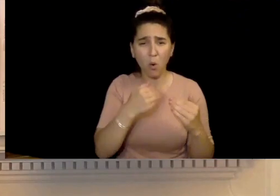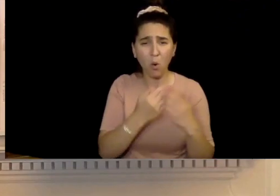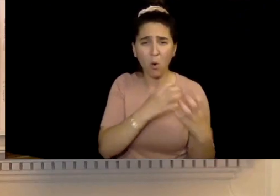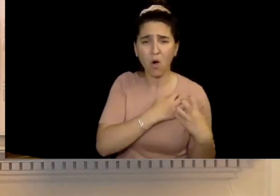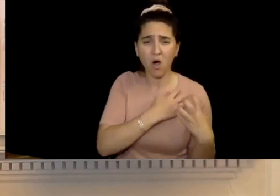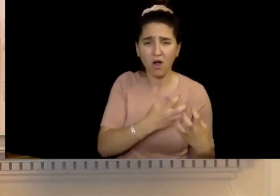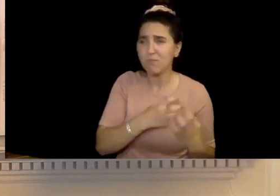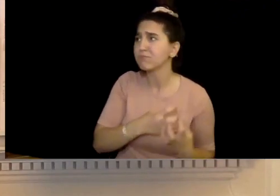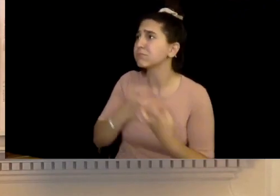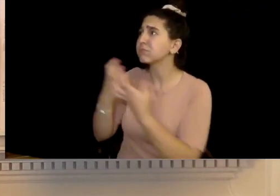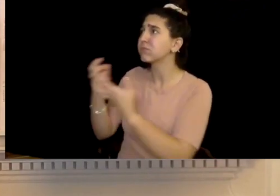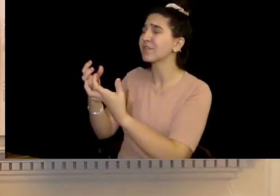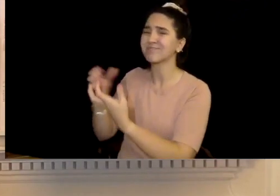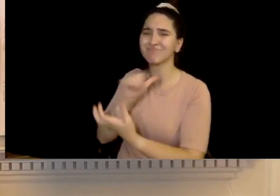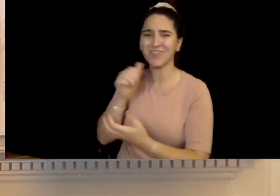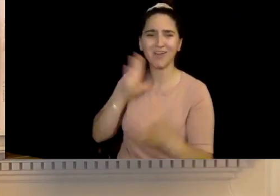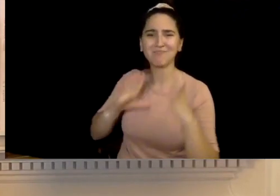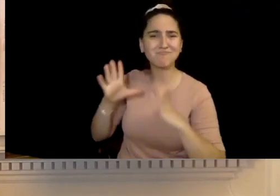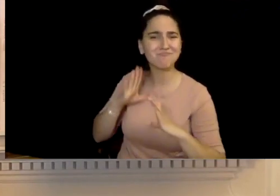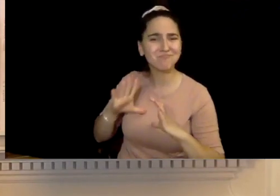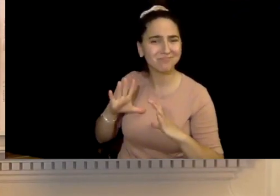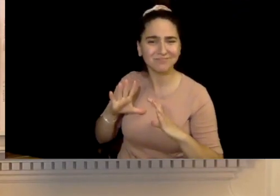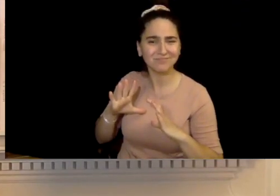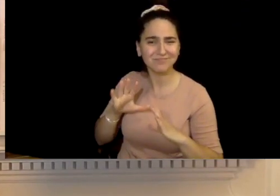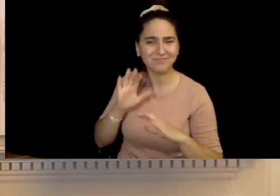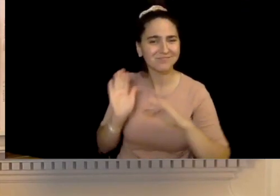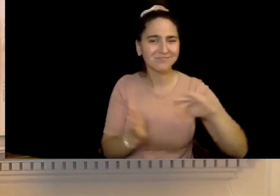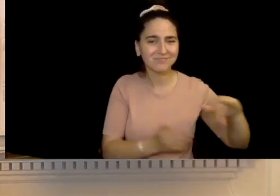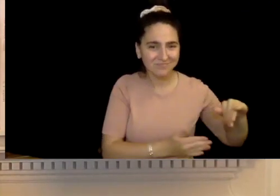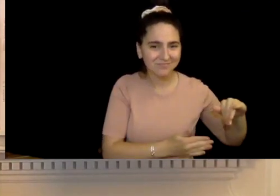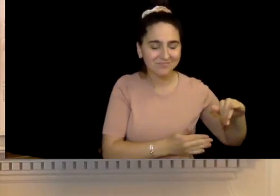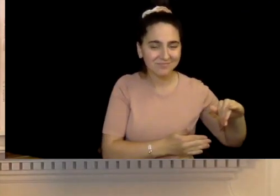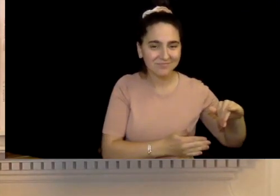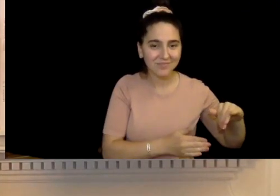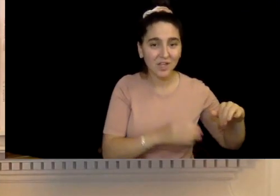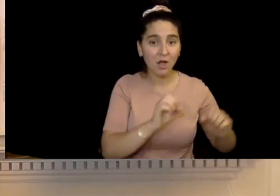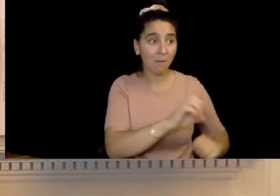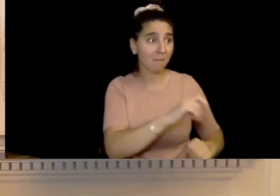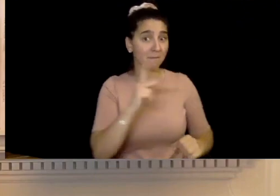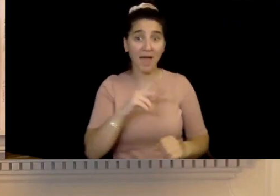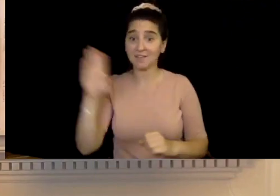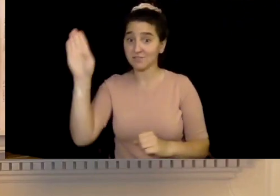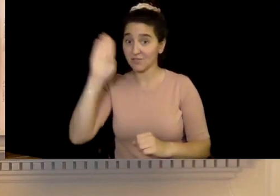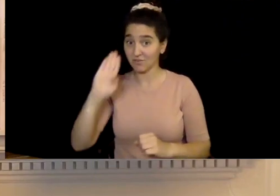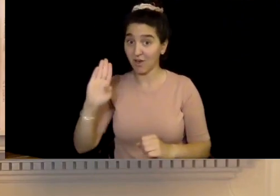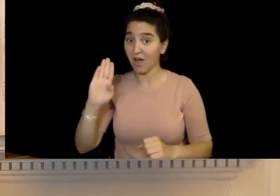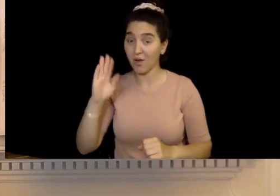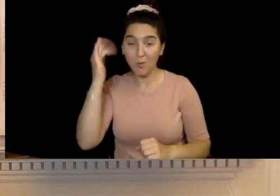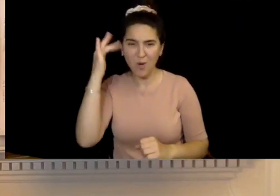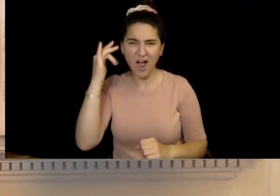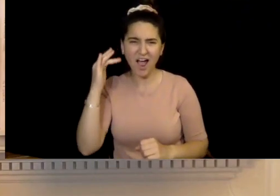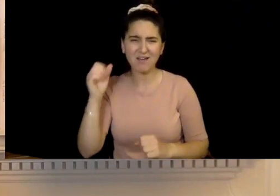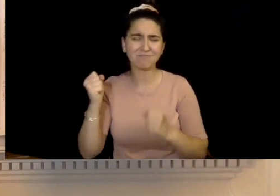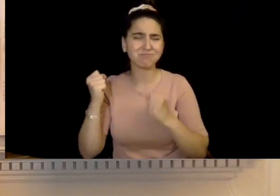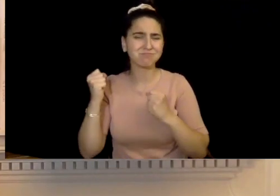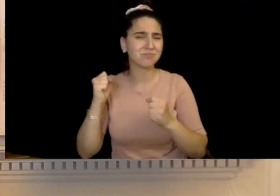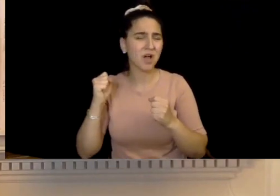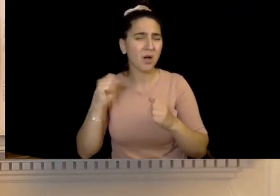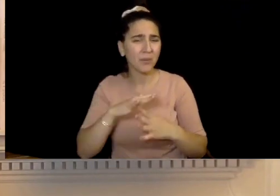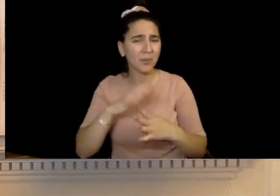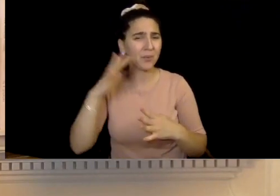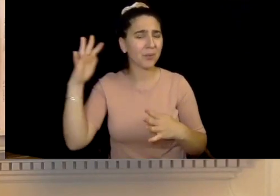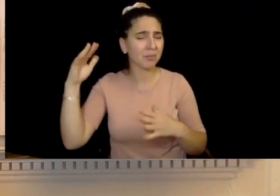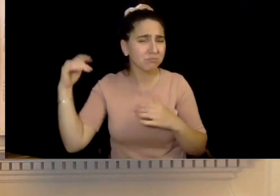mourning. Rend your heart, not your garments. Return to the Lord your God, for God is gracious and